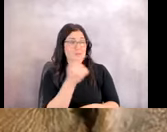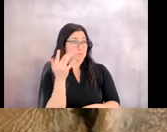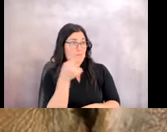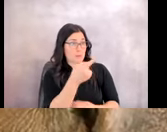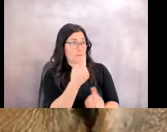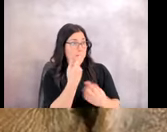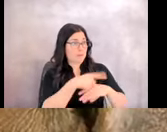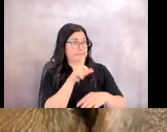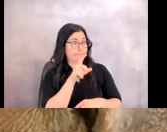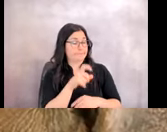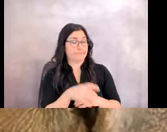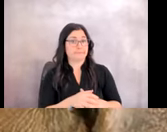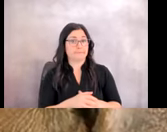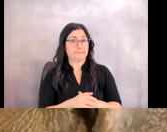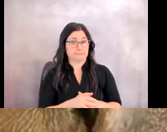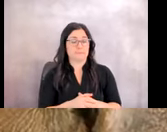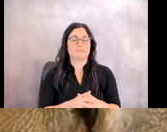aware?